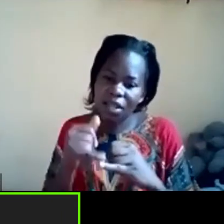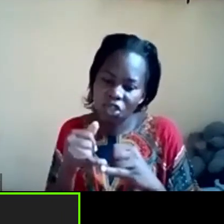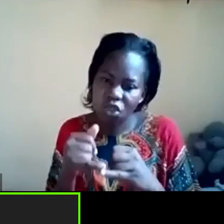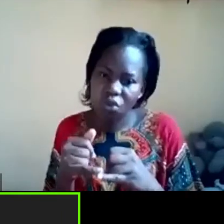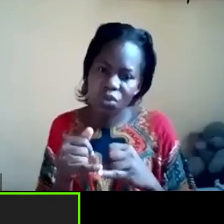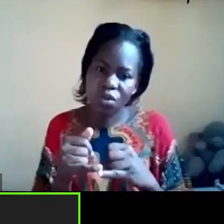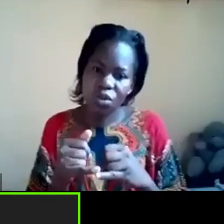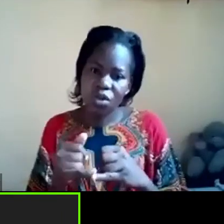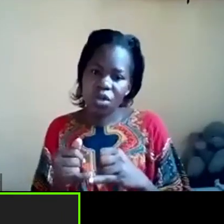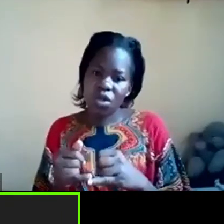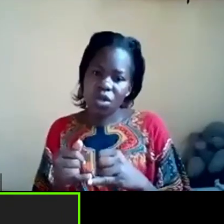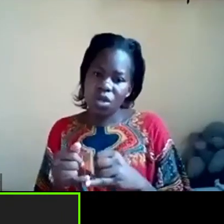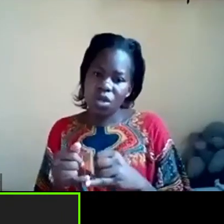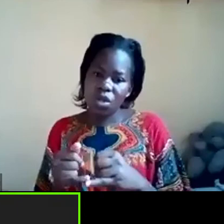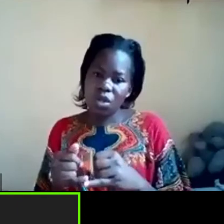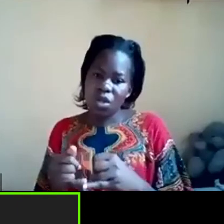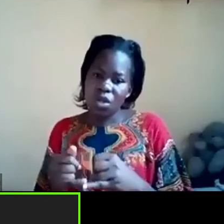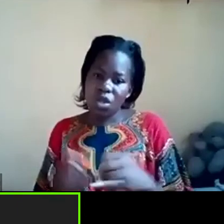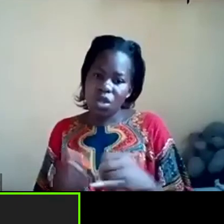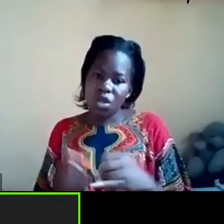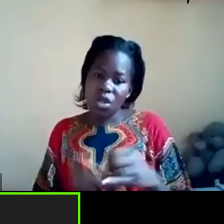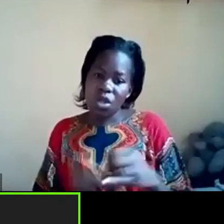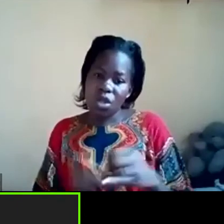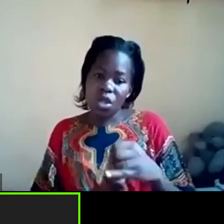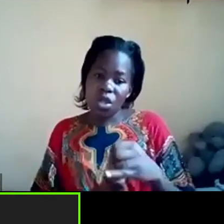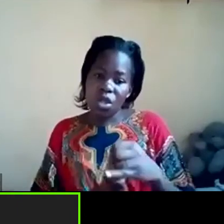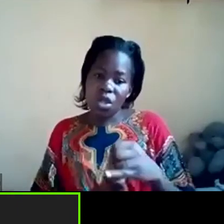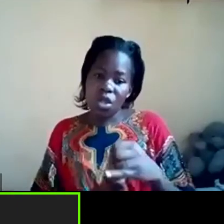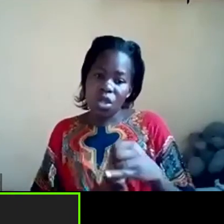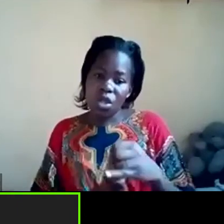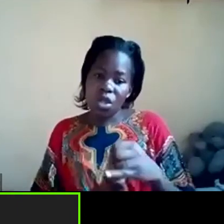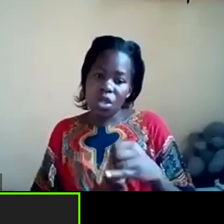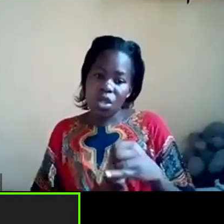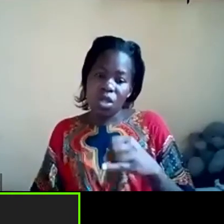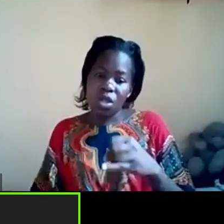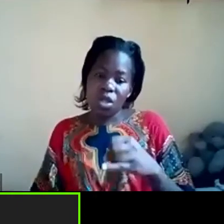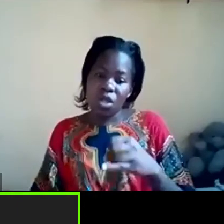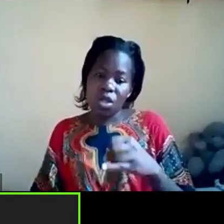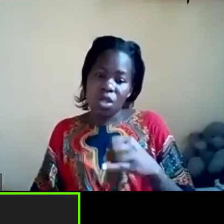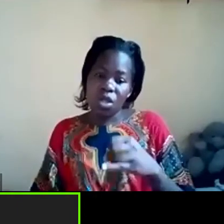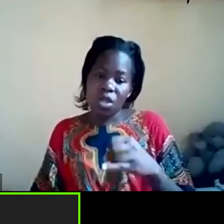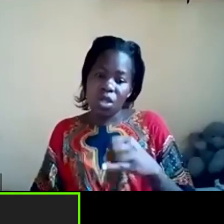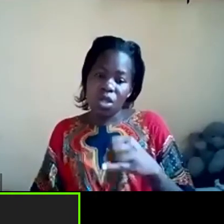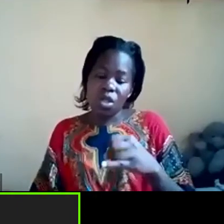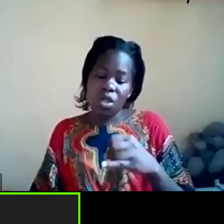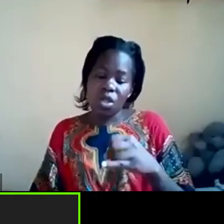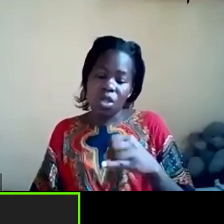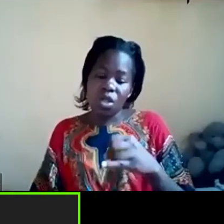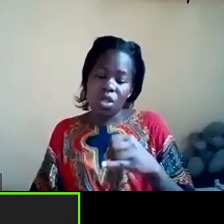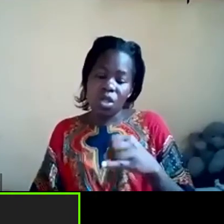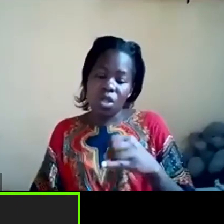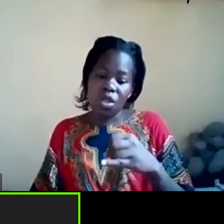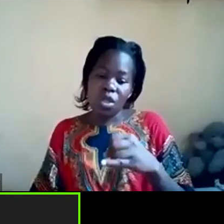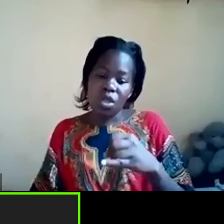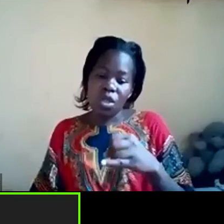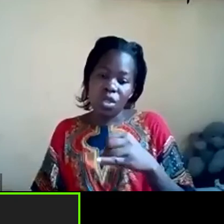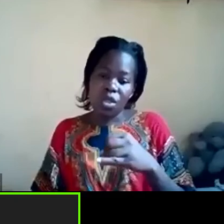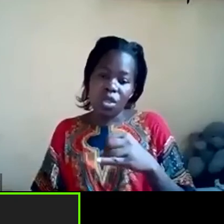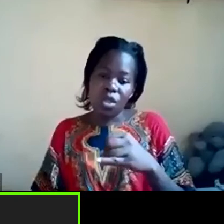investors that are interested in participating in the solar and tapping into our solar resource, which